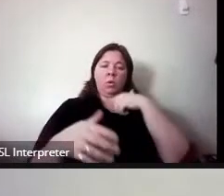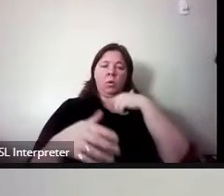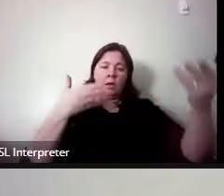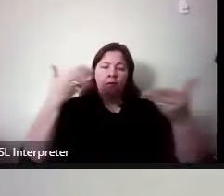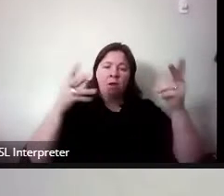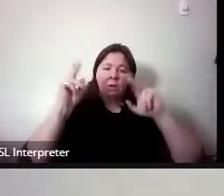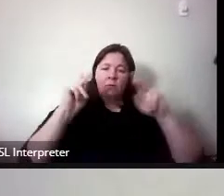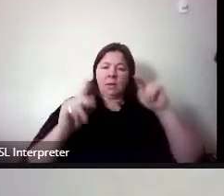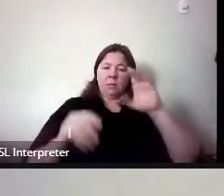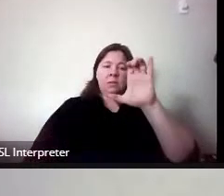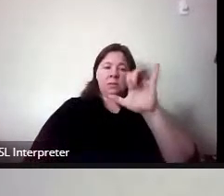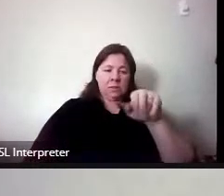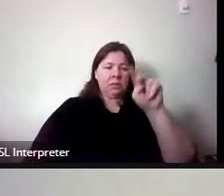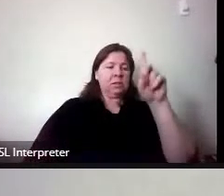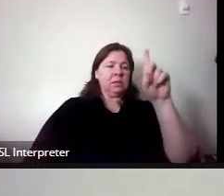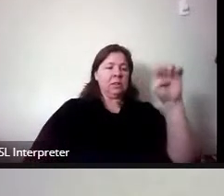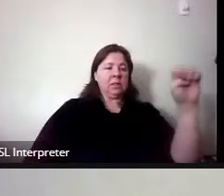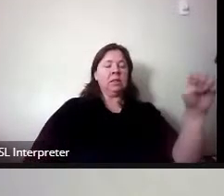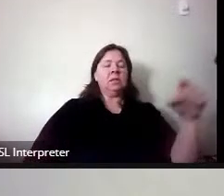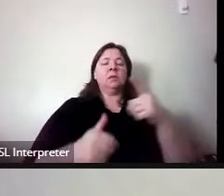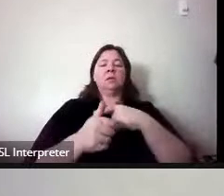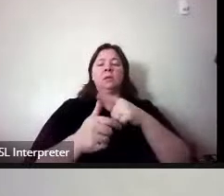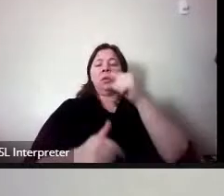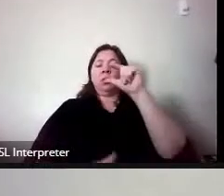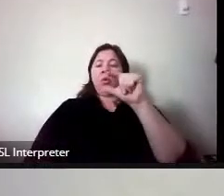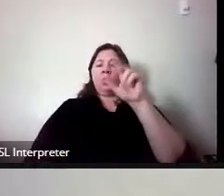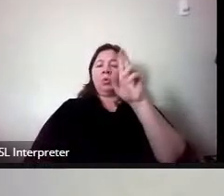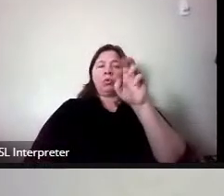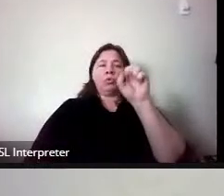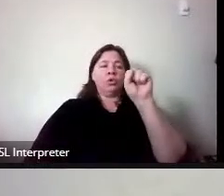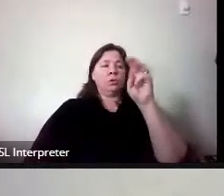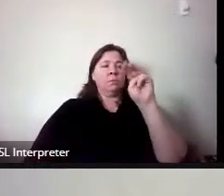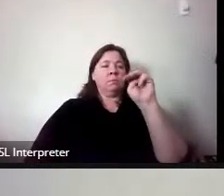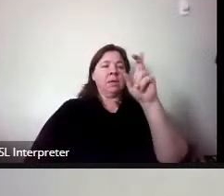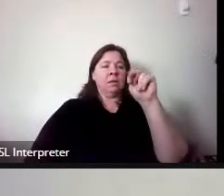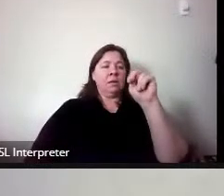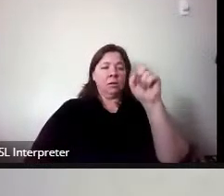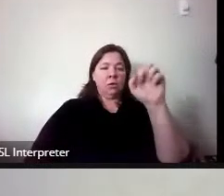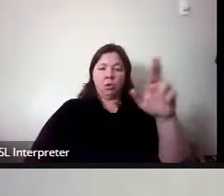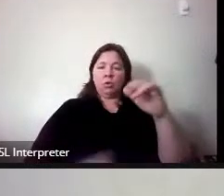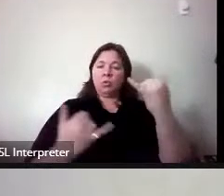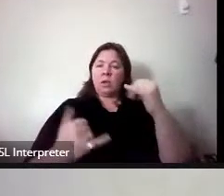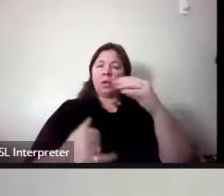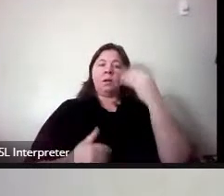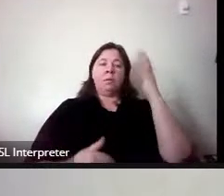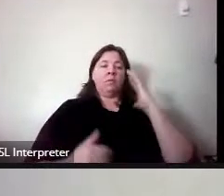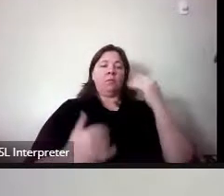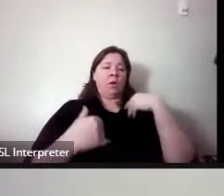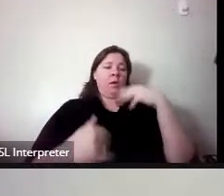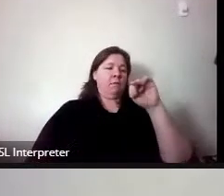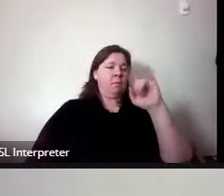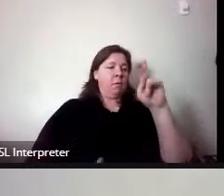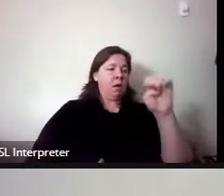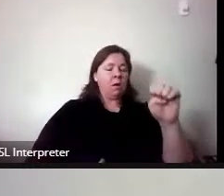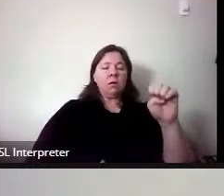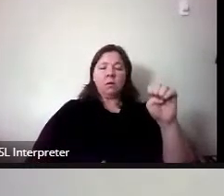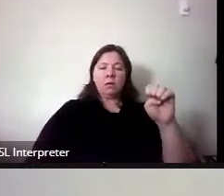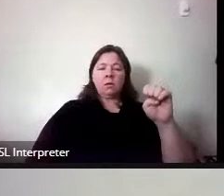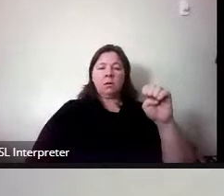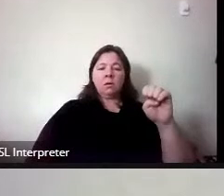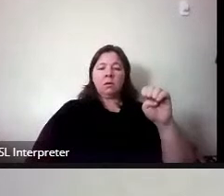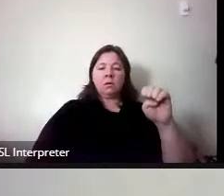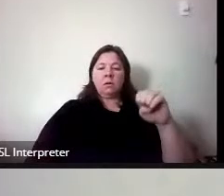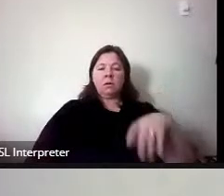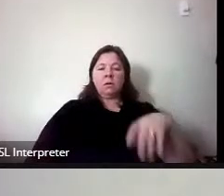on. Cindy, GURSMINDER today. We had Mike. Well, Mike was it for the beginning. It wasn't really a guest as